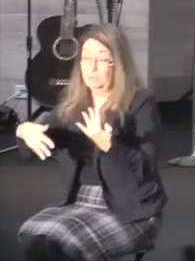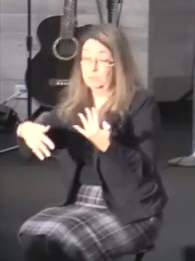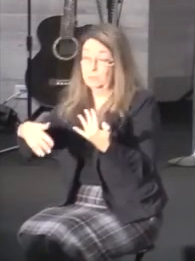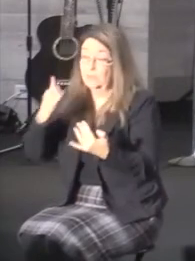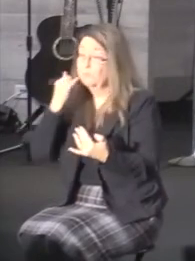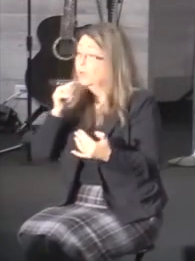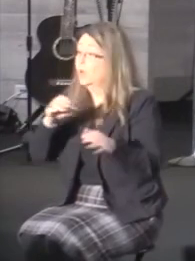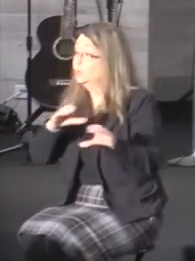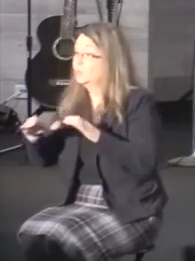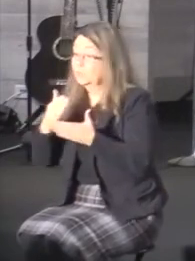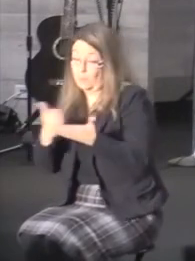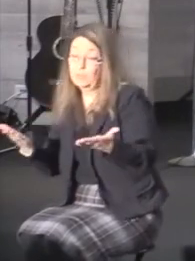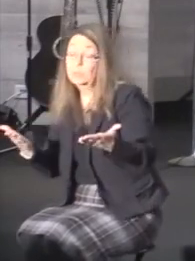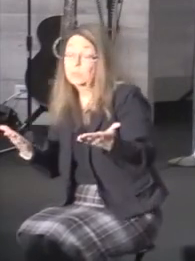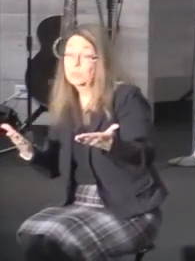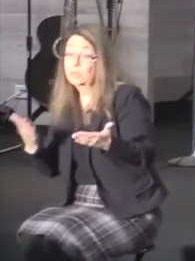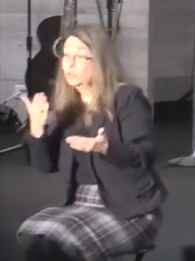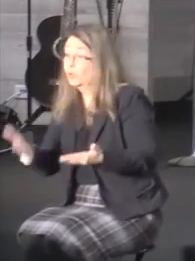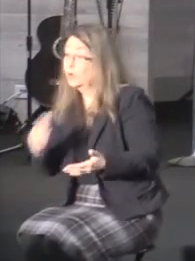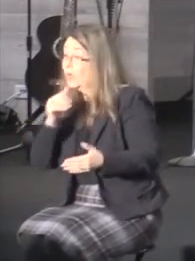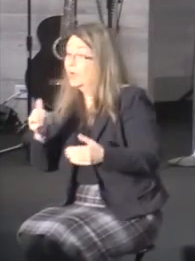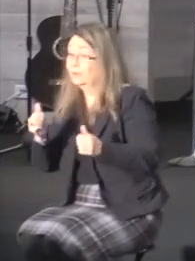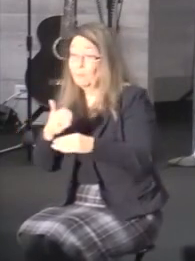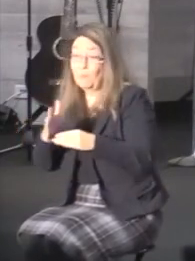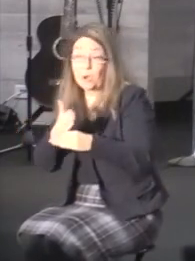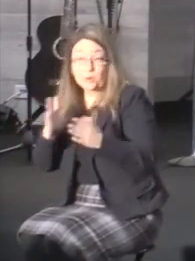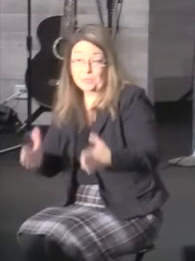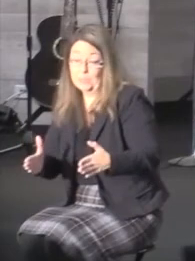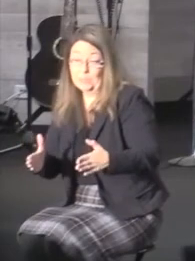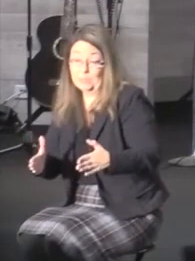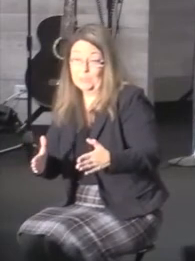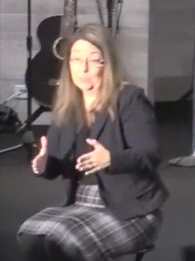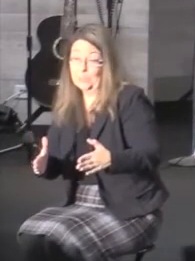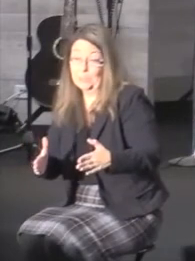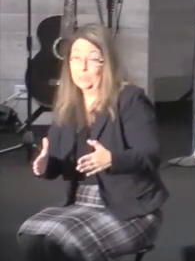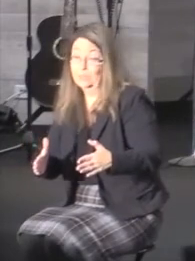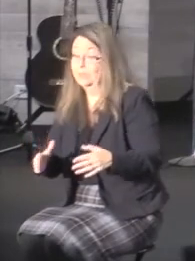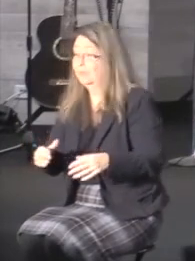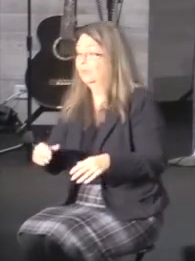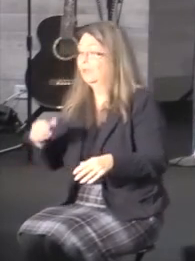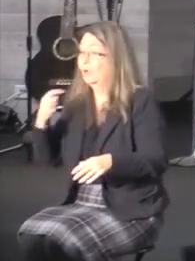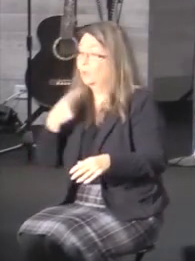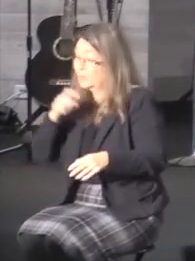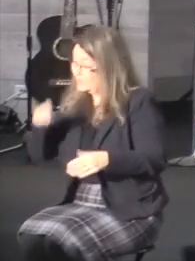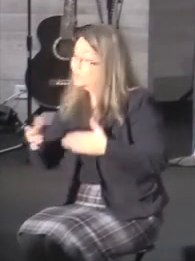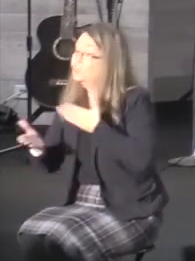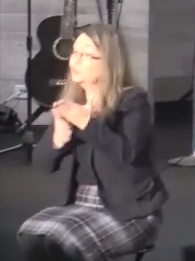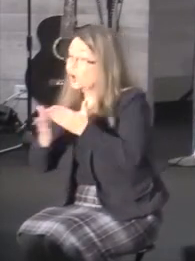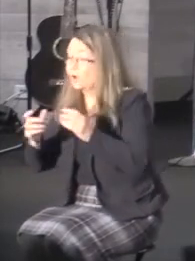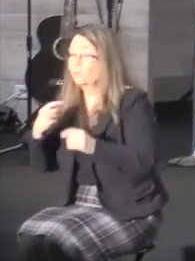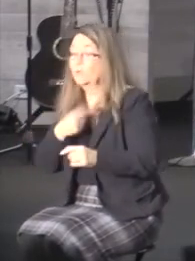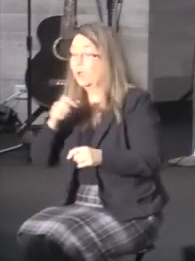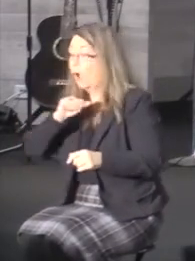If you're not doing something, you're not partnering. You're not fellowshipping. That's what Paul means here. If we're not serving, if we're not giving,